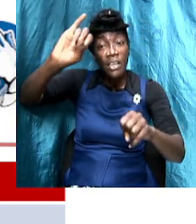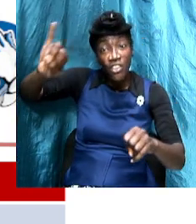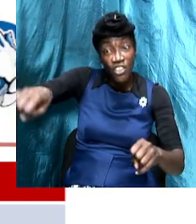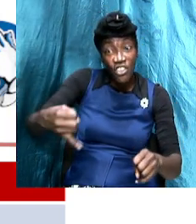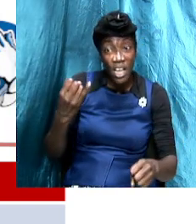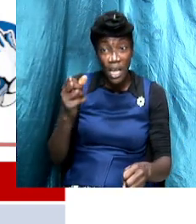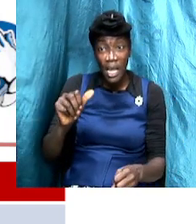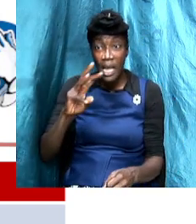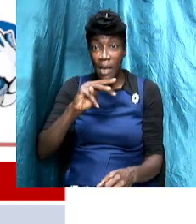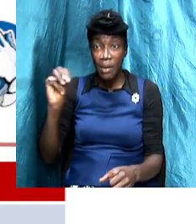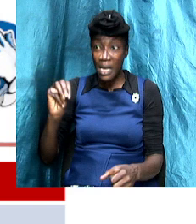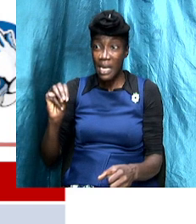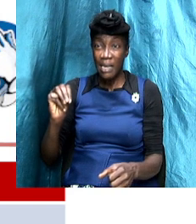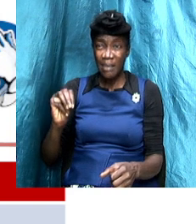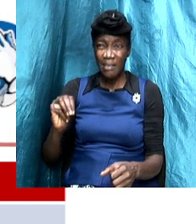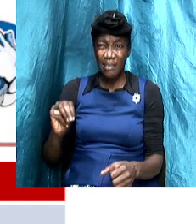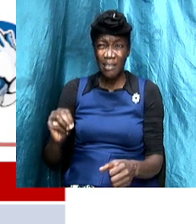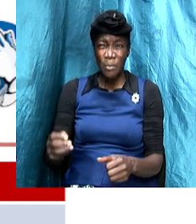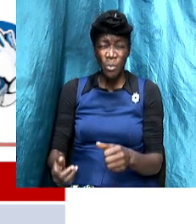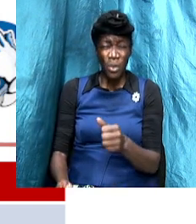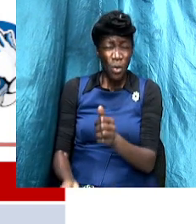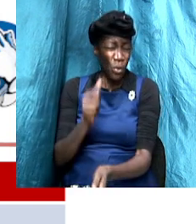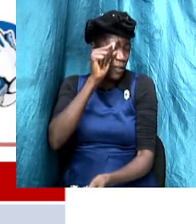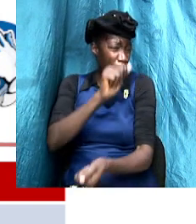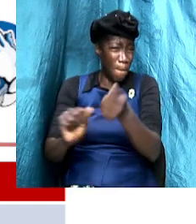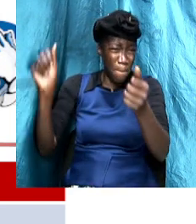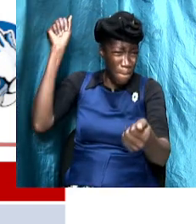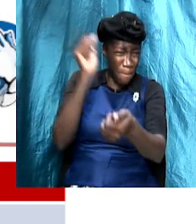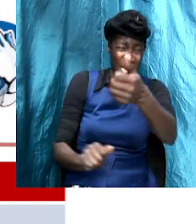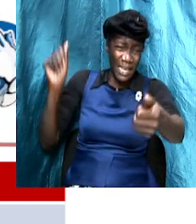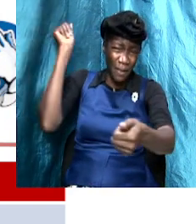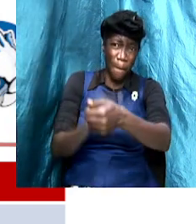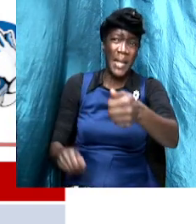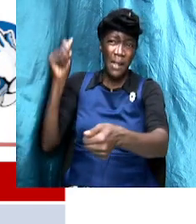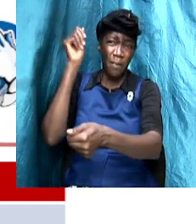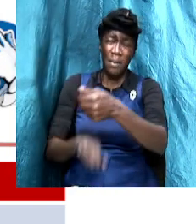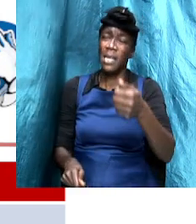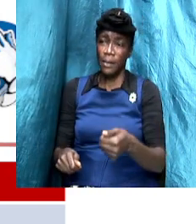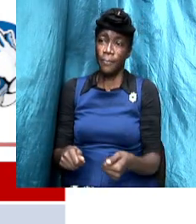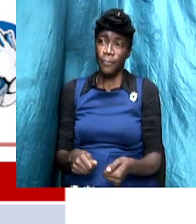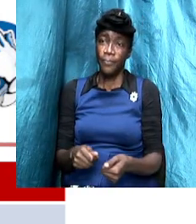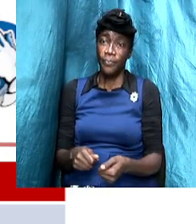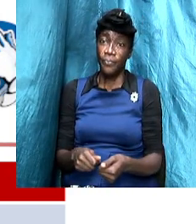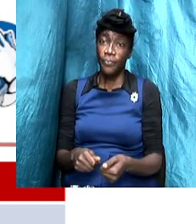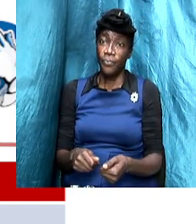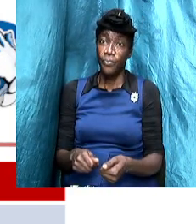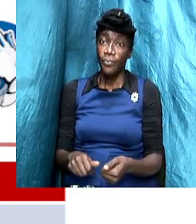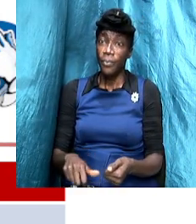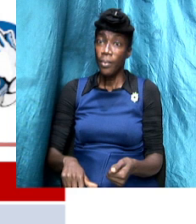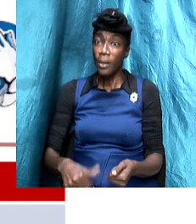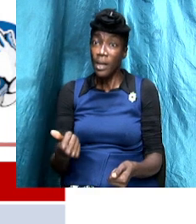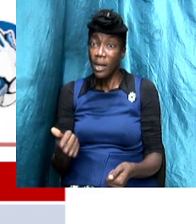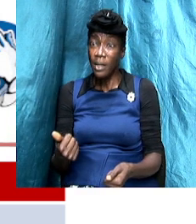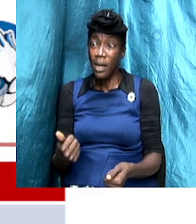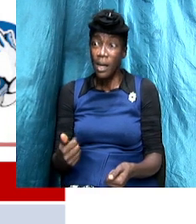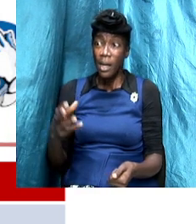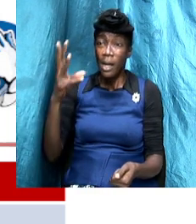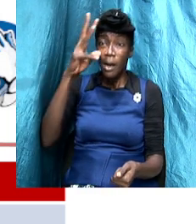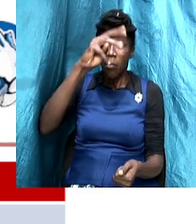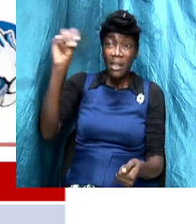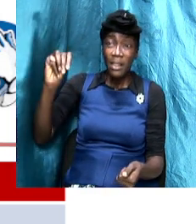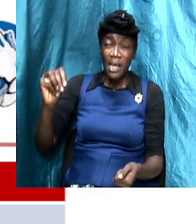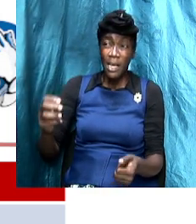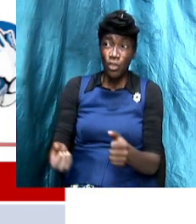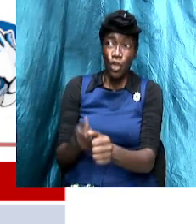he was beaten and his head was bashed in with a club, actually. That's what history has to say. Matthias was stoned and then